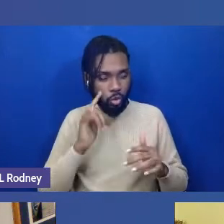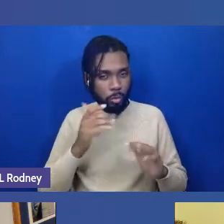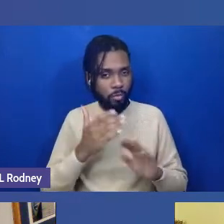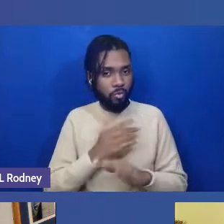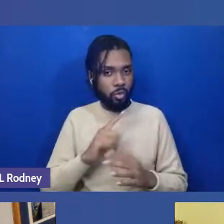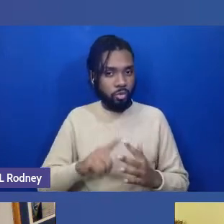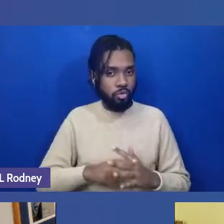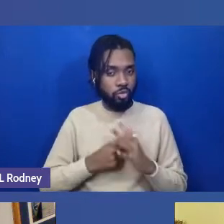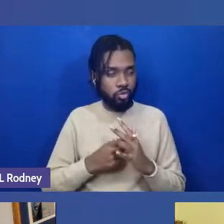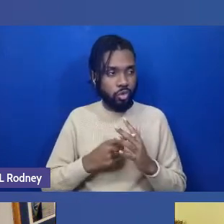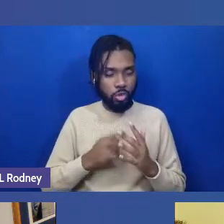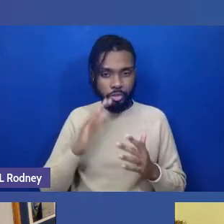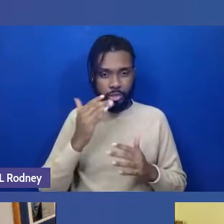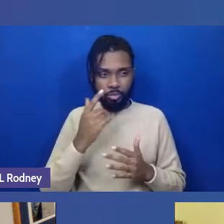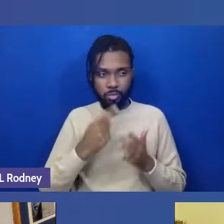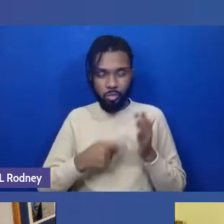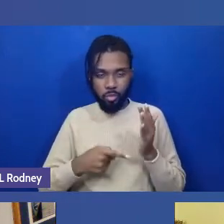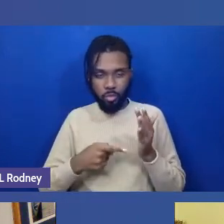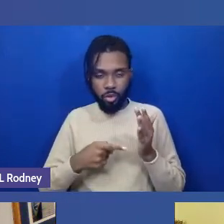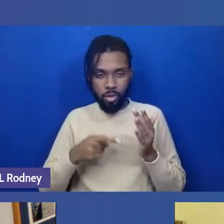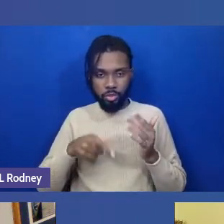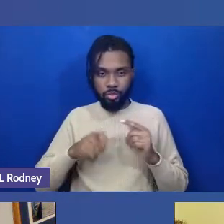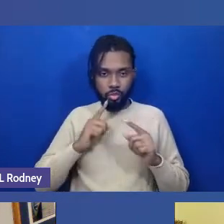Mm-hmm. So another question